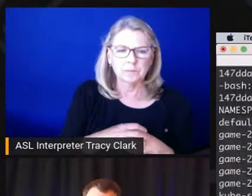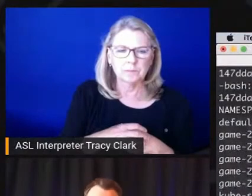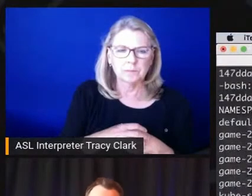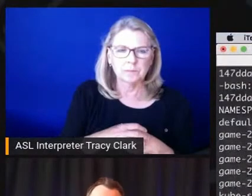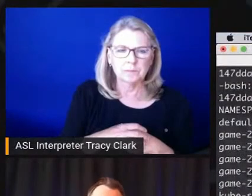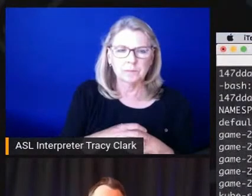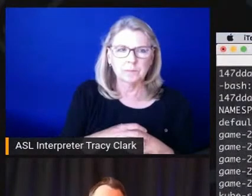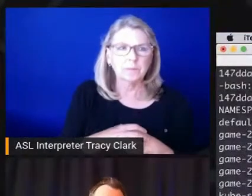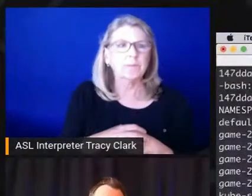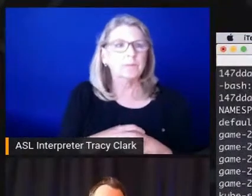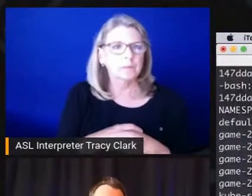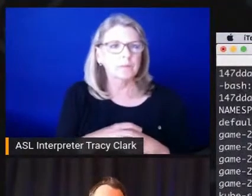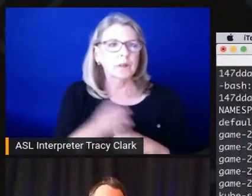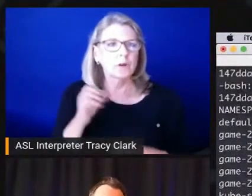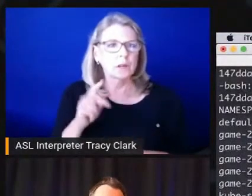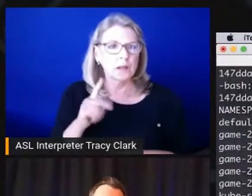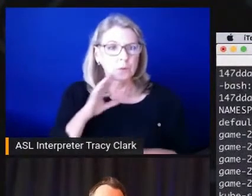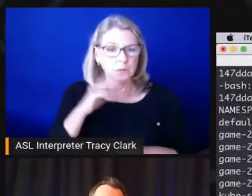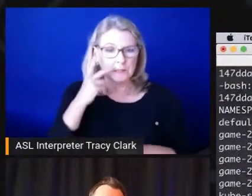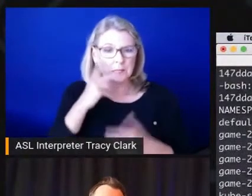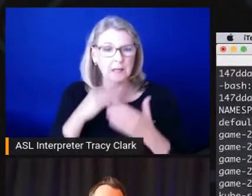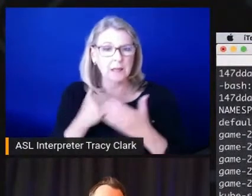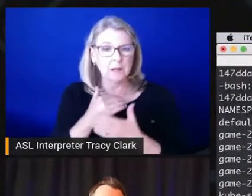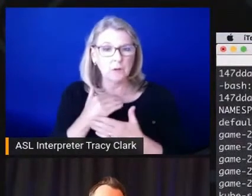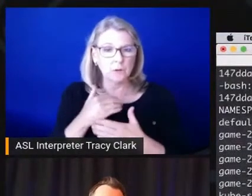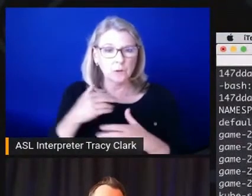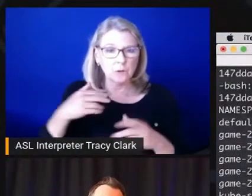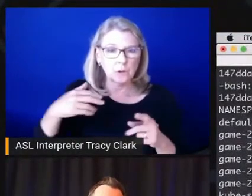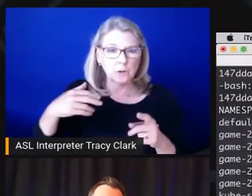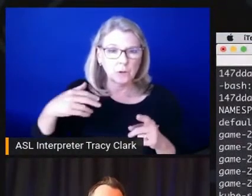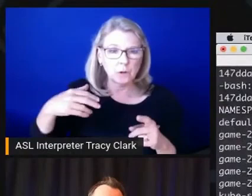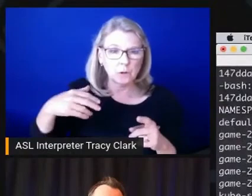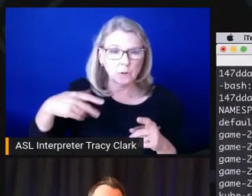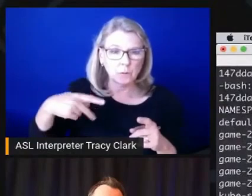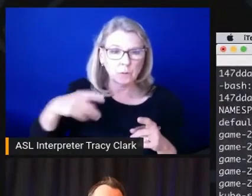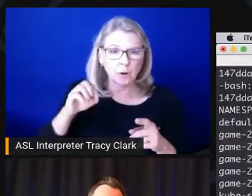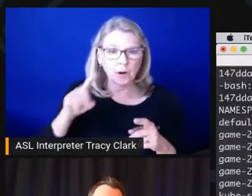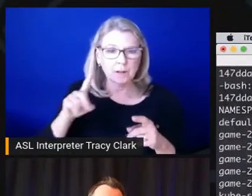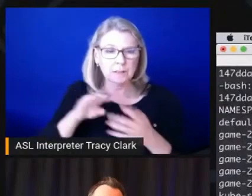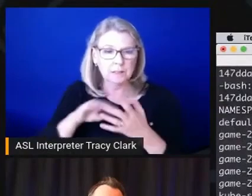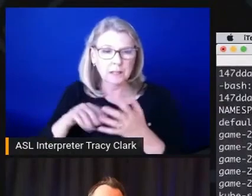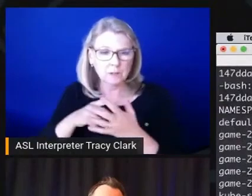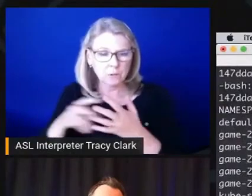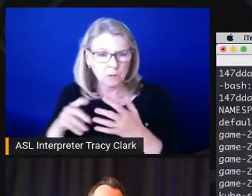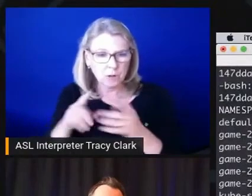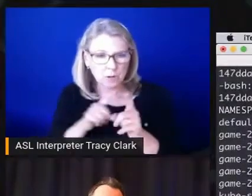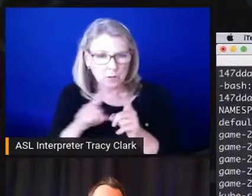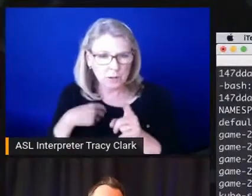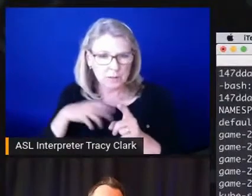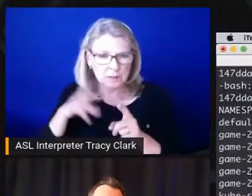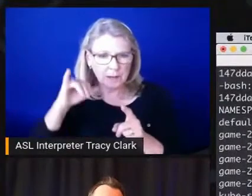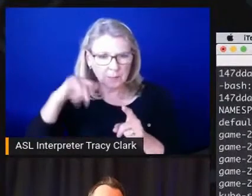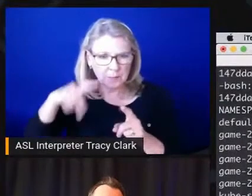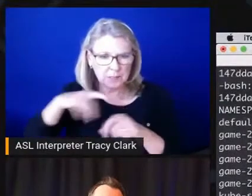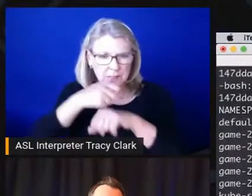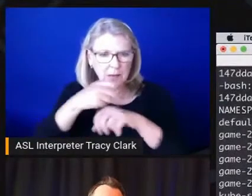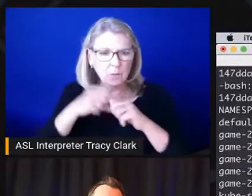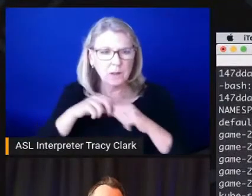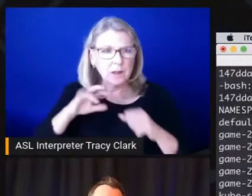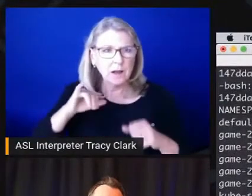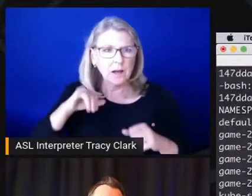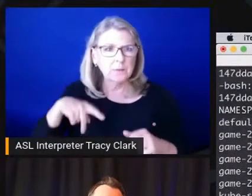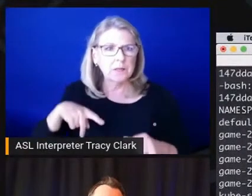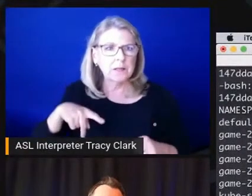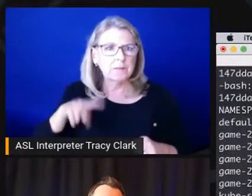Okay, you will see the new pods that are scheduled also have an IPv6 address along with the IPv4 from the